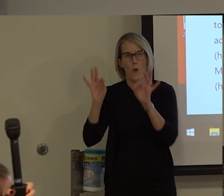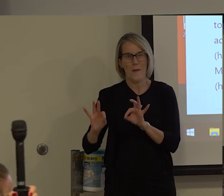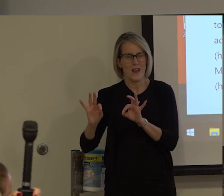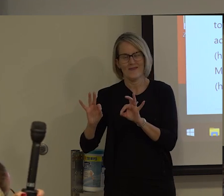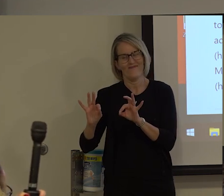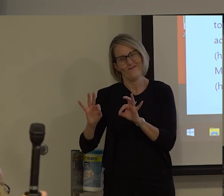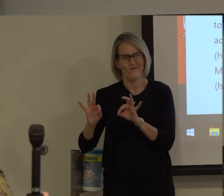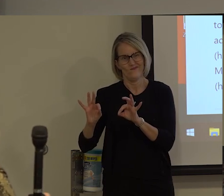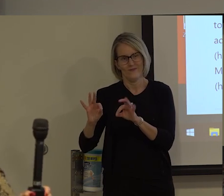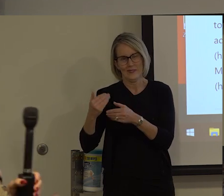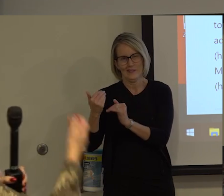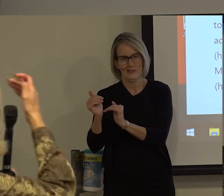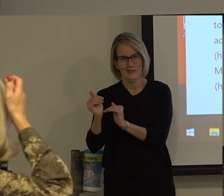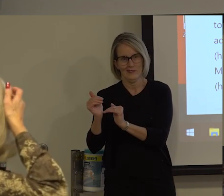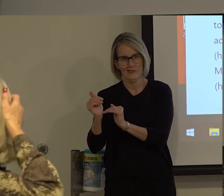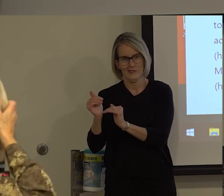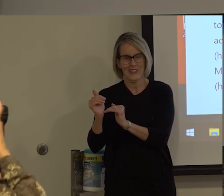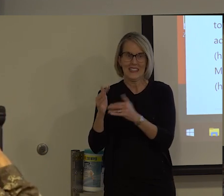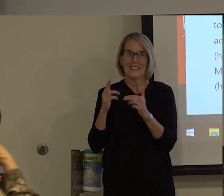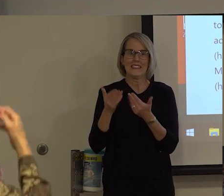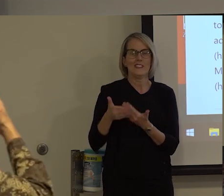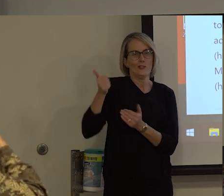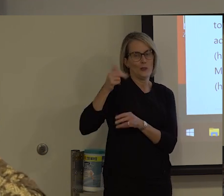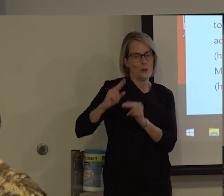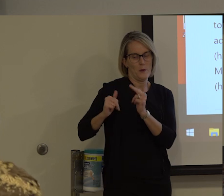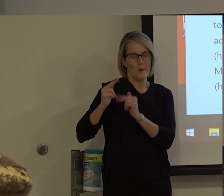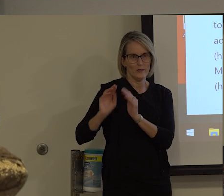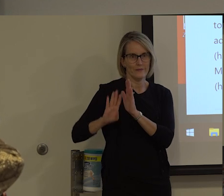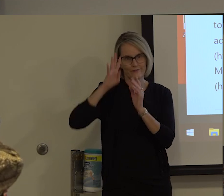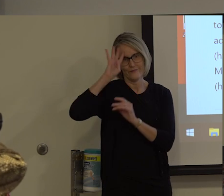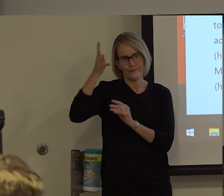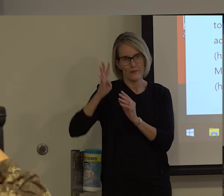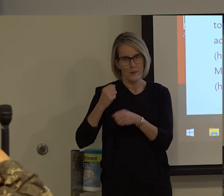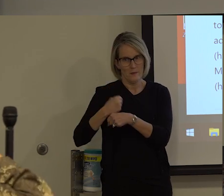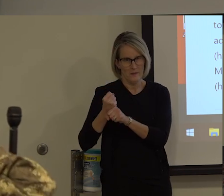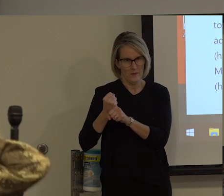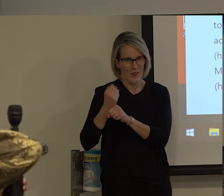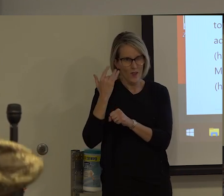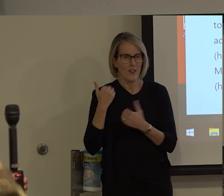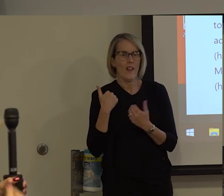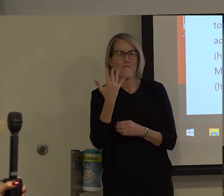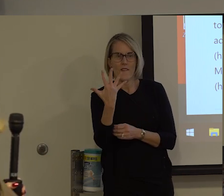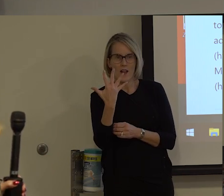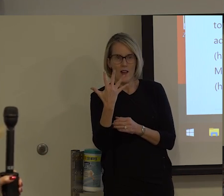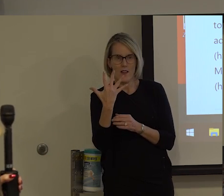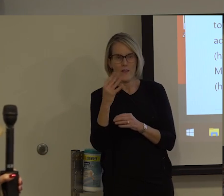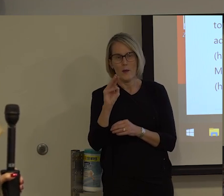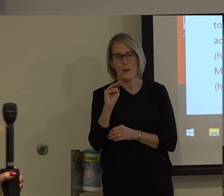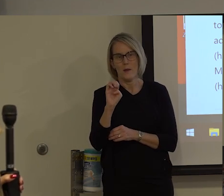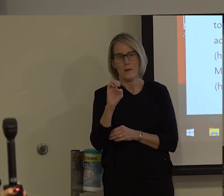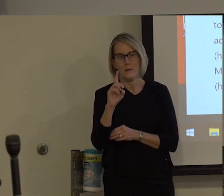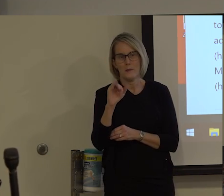It's easier to build in ThingLink because you only have 5 media types and 5 tags, and like that's